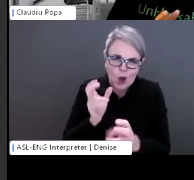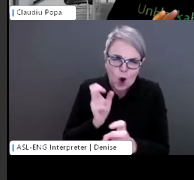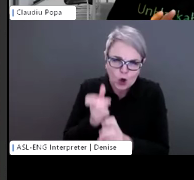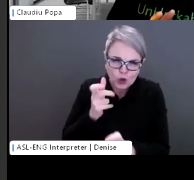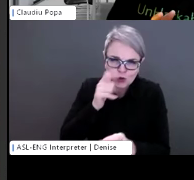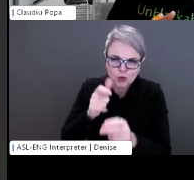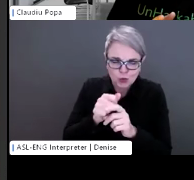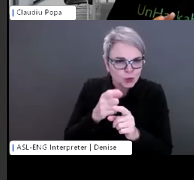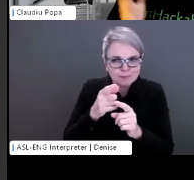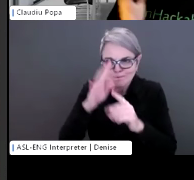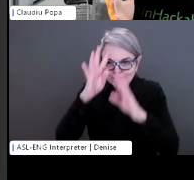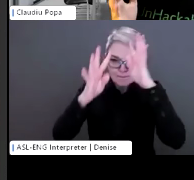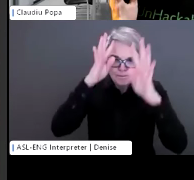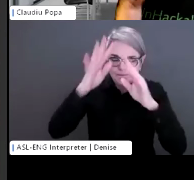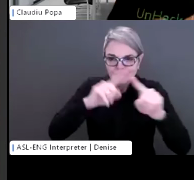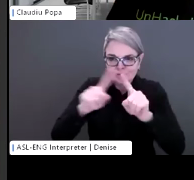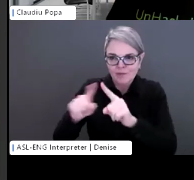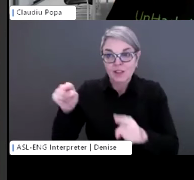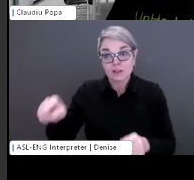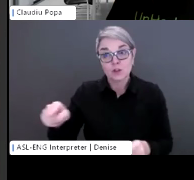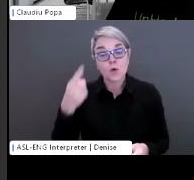you target people individually, right?